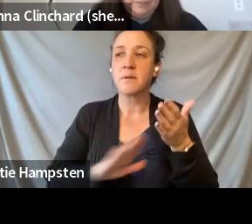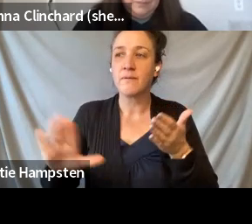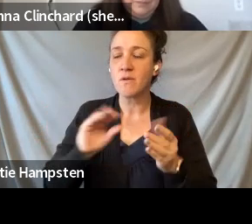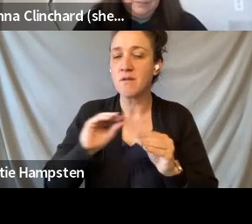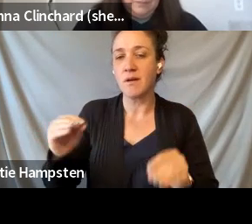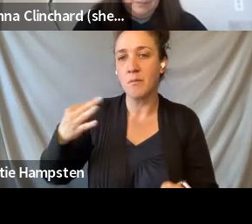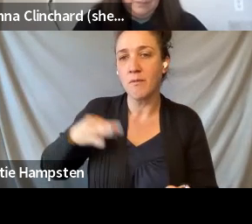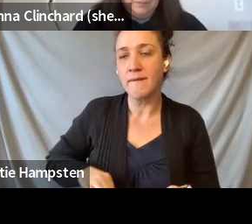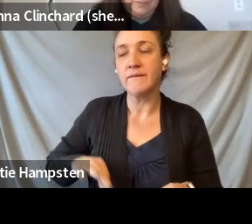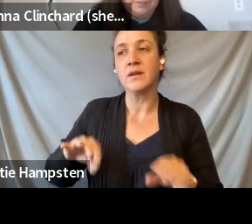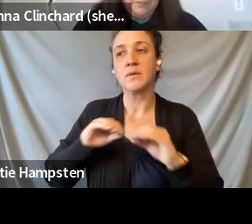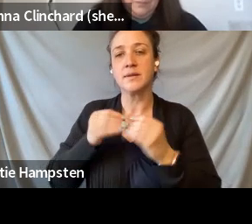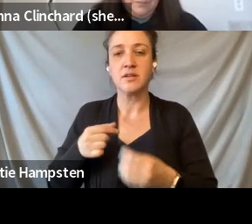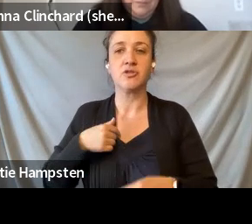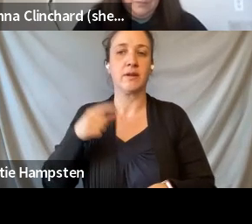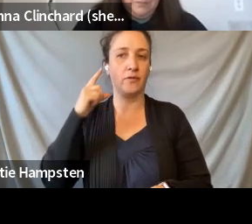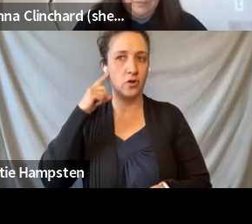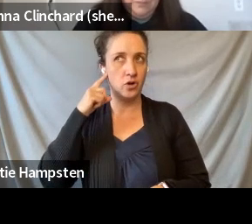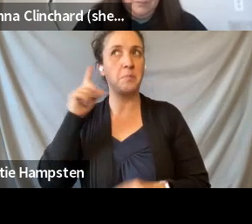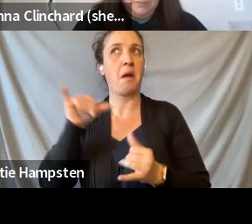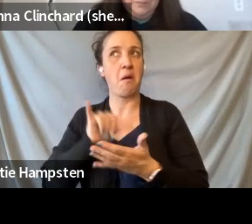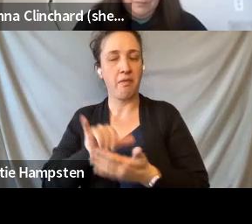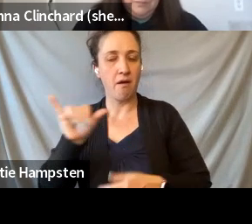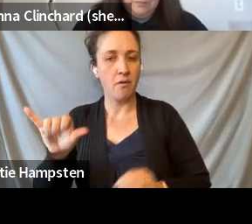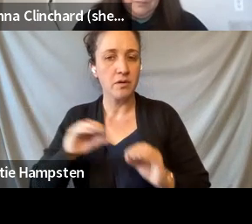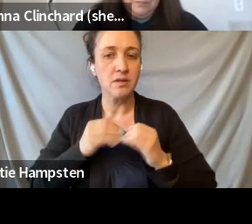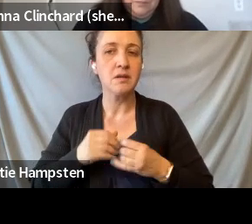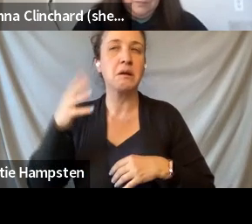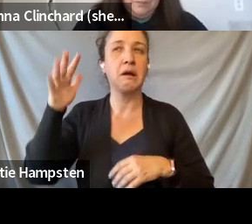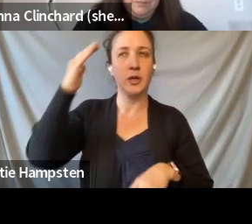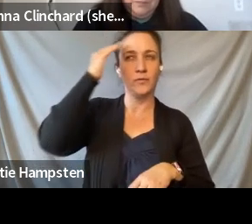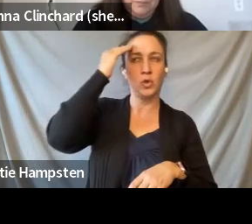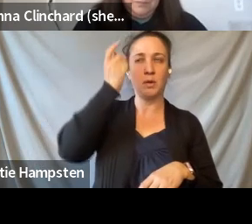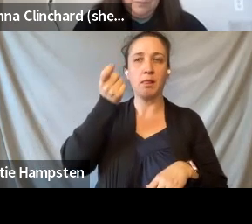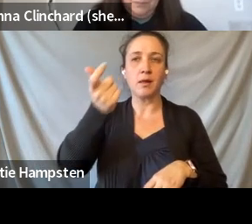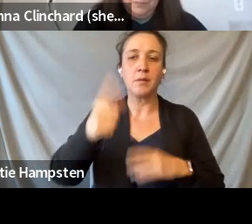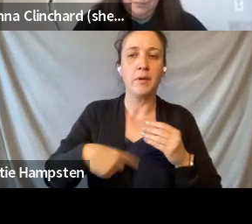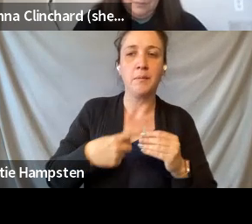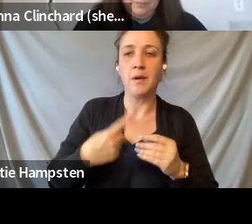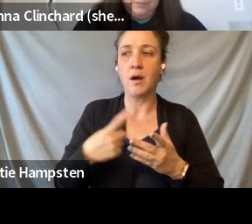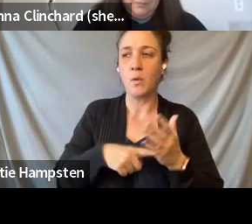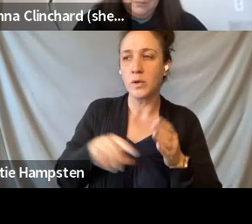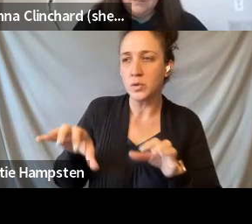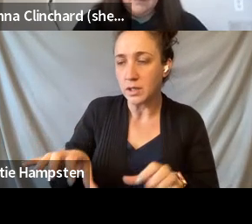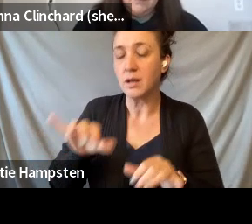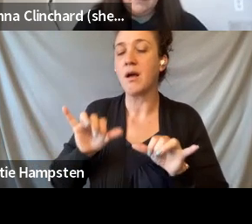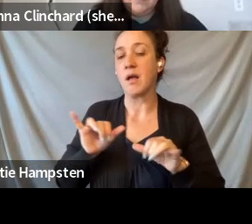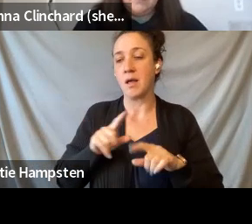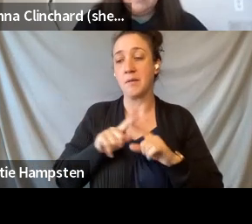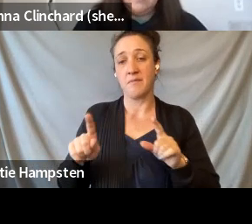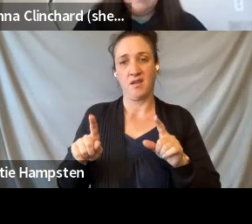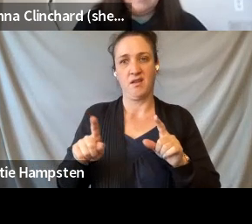heard of, and you know, kind of knew a little bit about what you did, but it felt